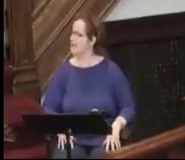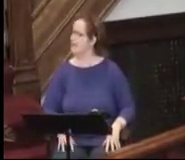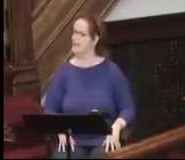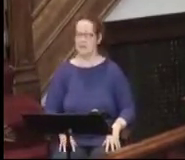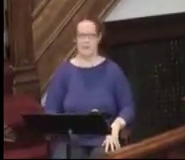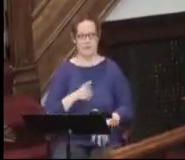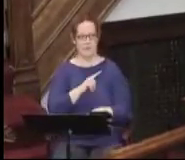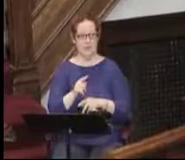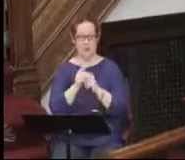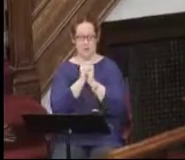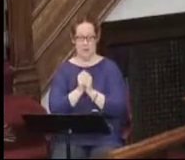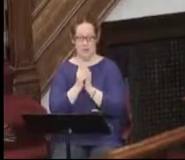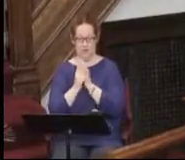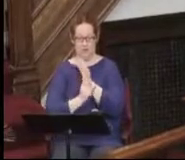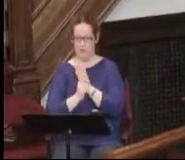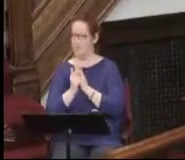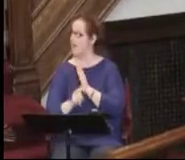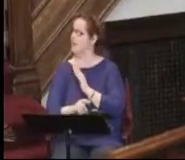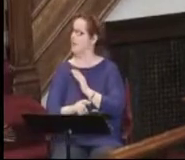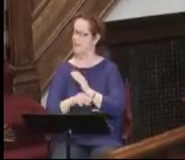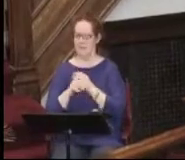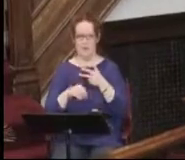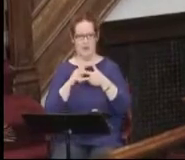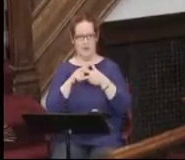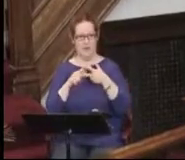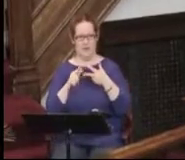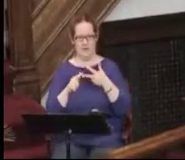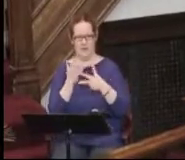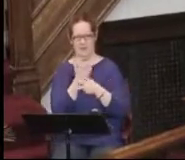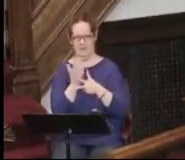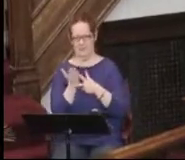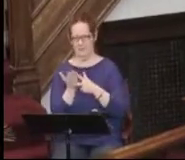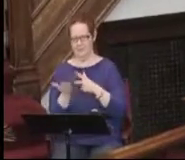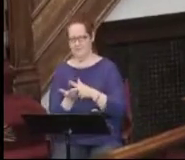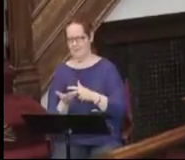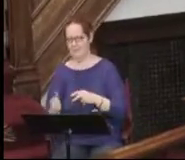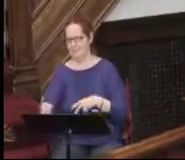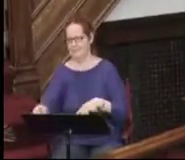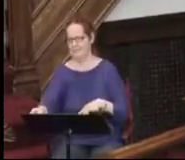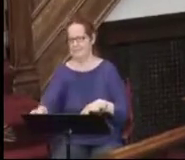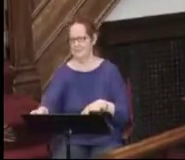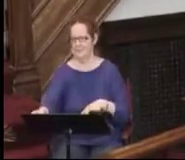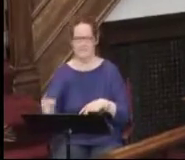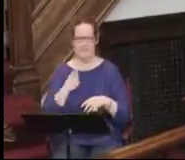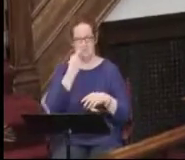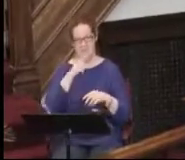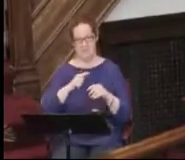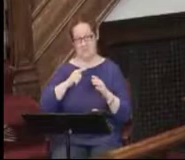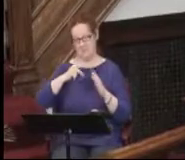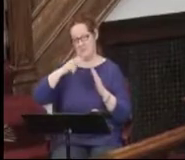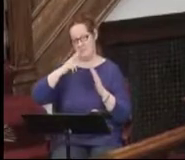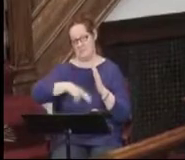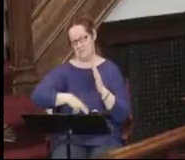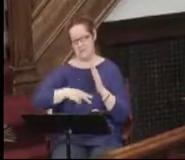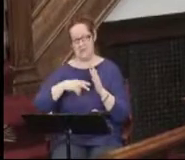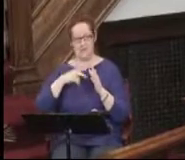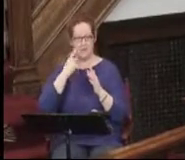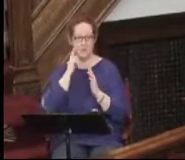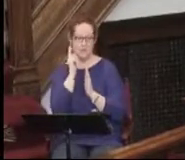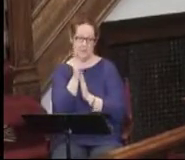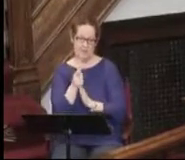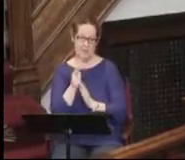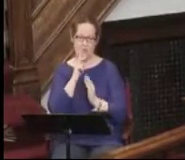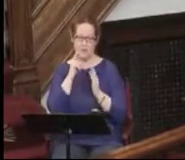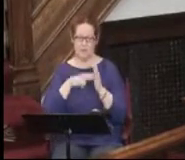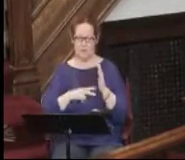In your worship bulletin this Sunday, you'll find three inserts, three. I ask that you take them out and take a look at them for a minute so that we can